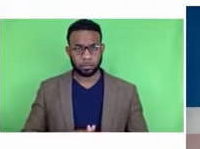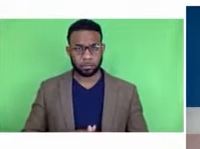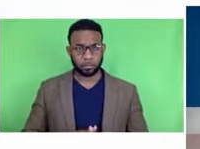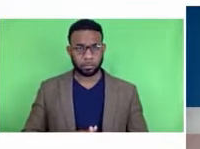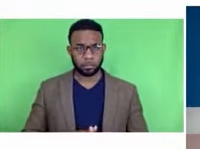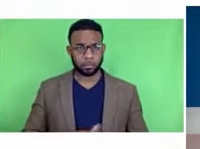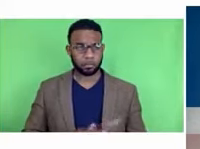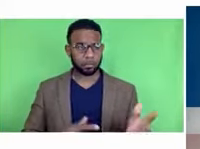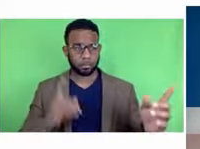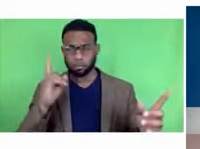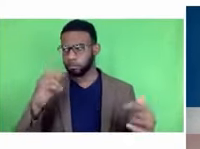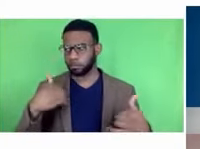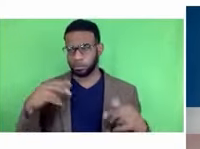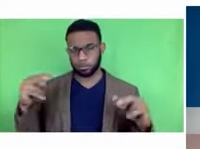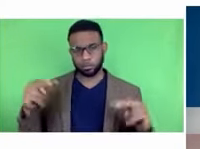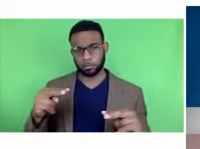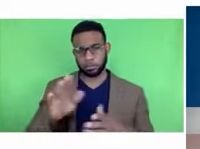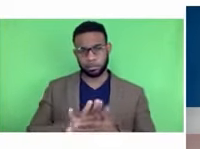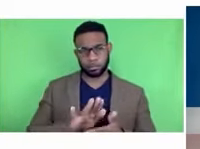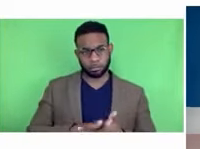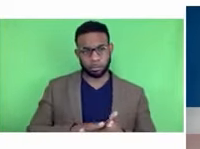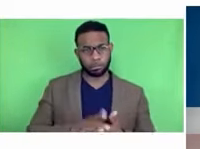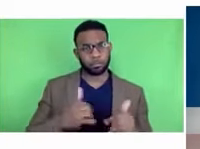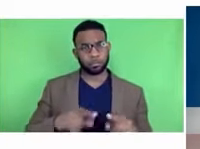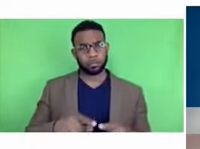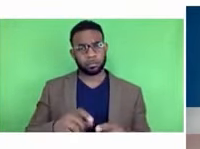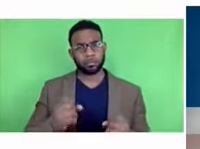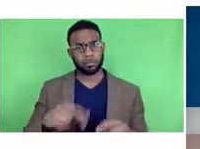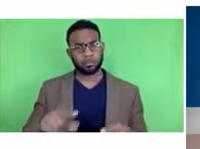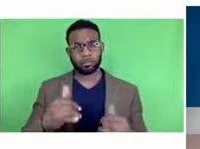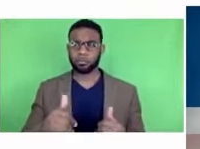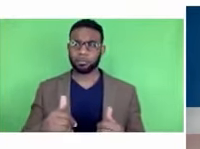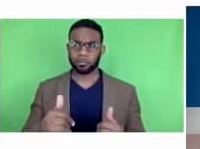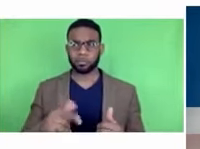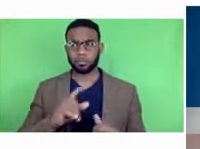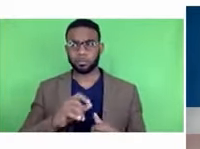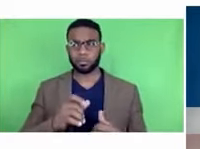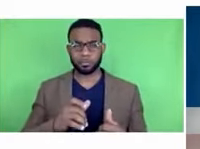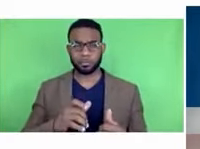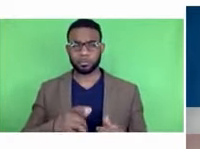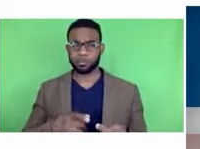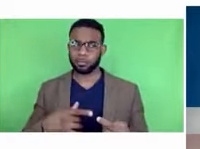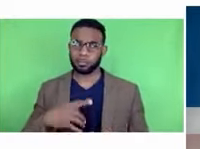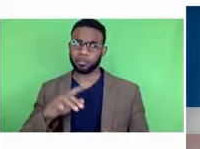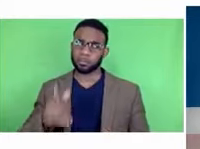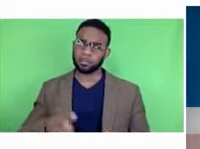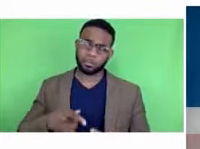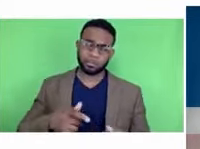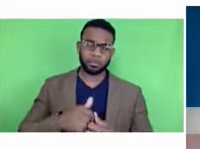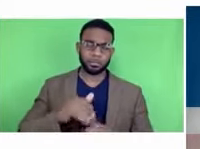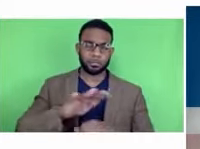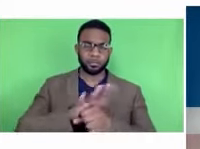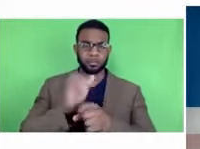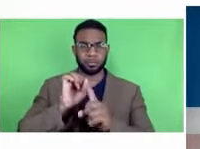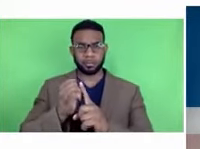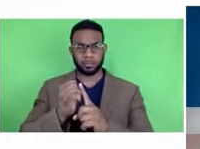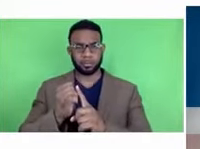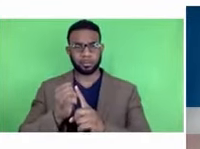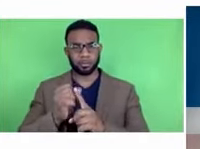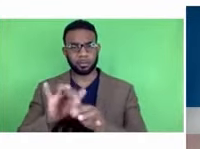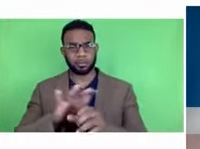So if you're looking at schools, a lot of them are still reeling from the COVID situation, how the pandemic's